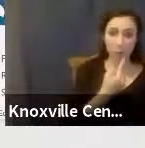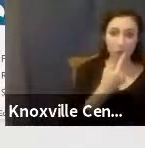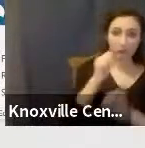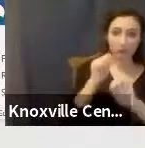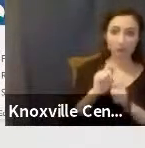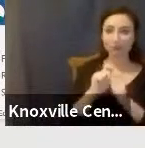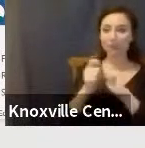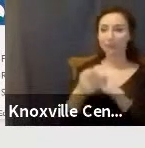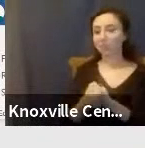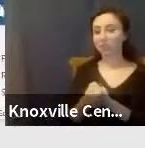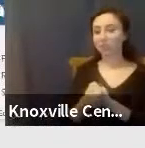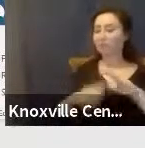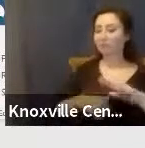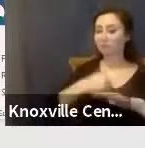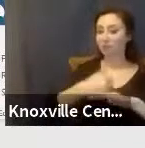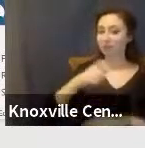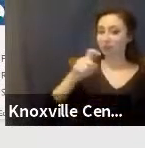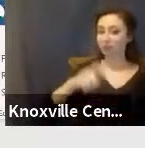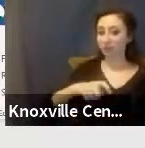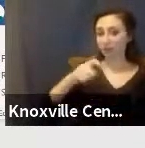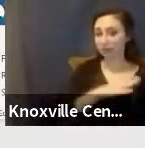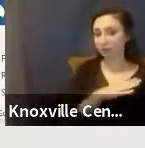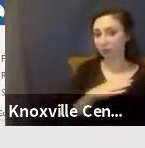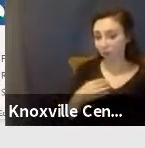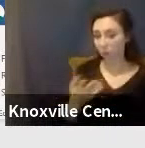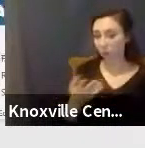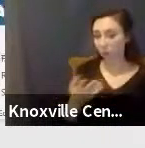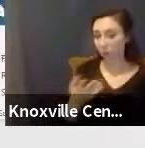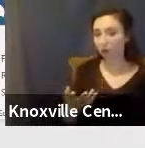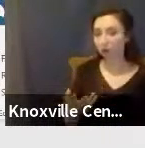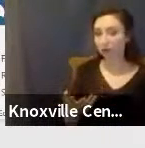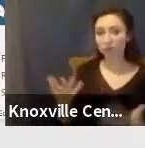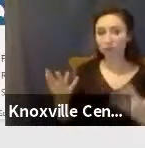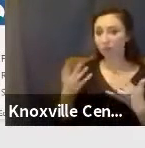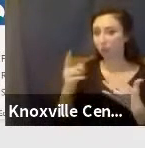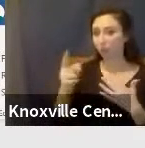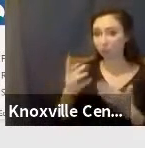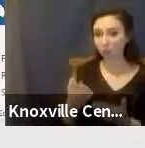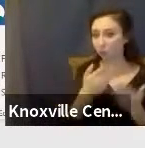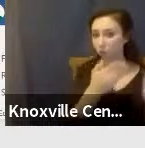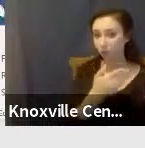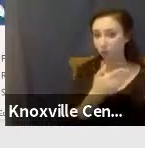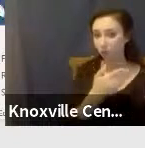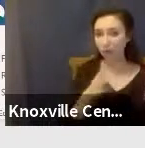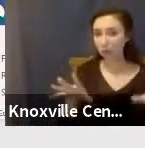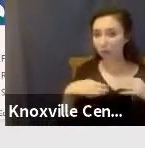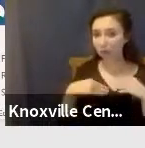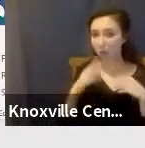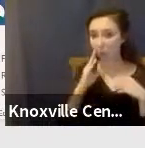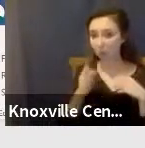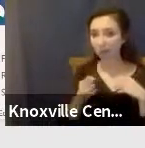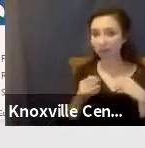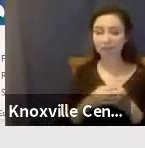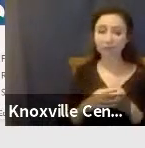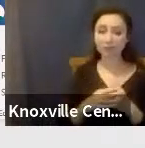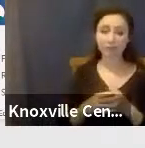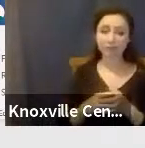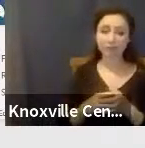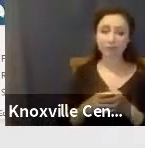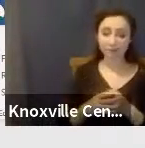on needs of the board. But what would you recommend there? We'll take it. I'll take it.